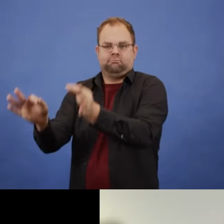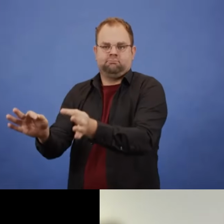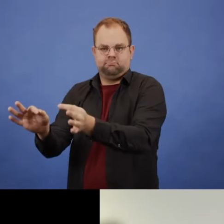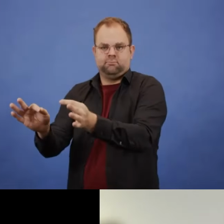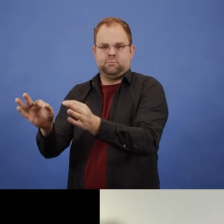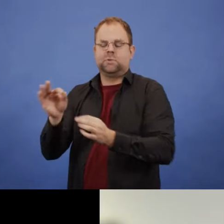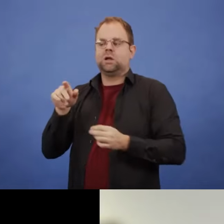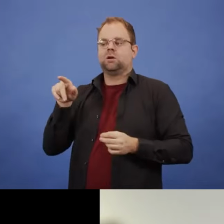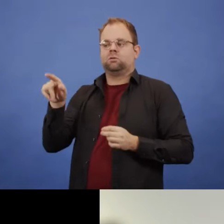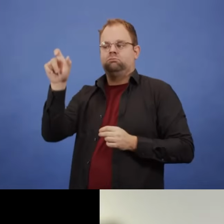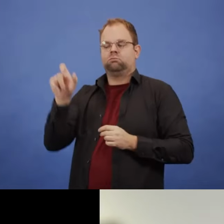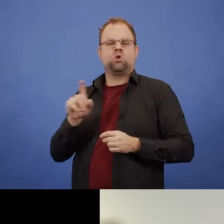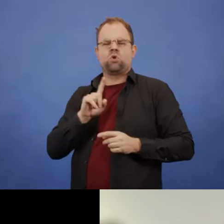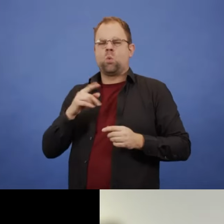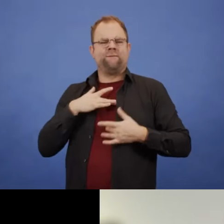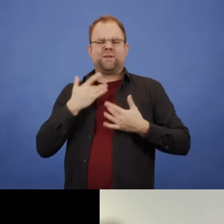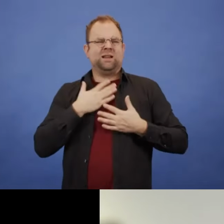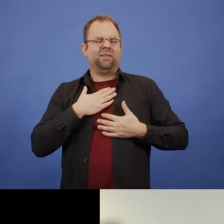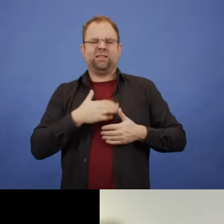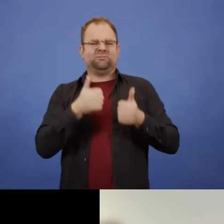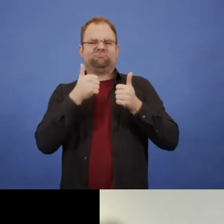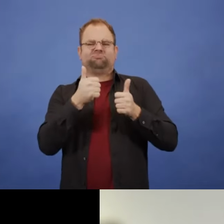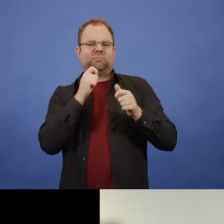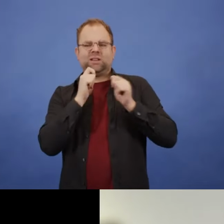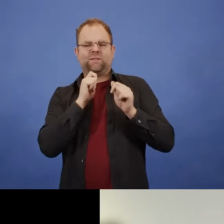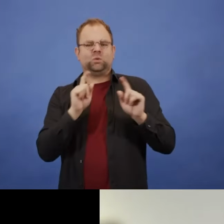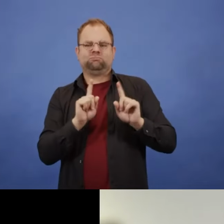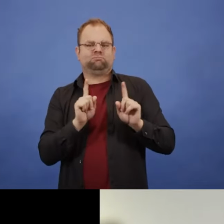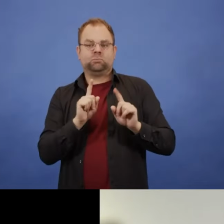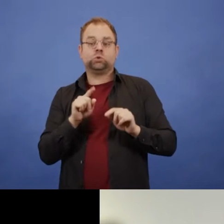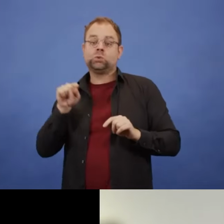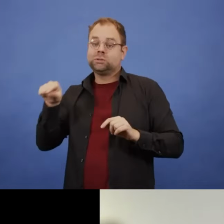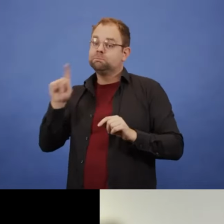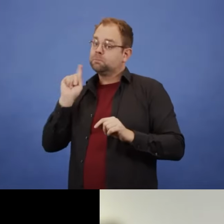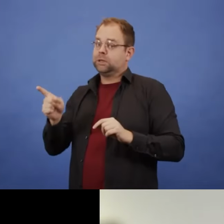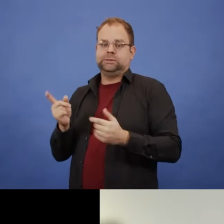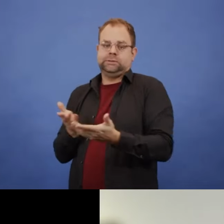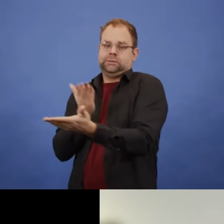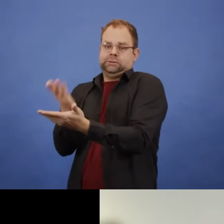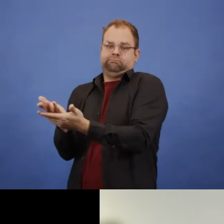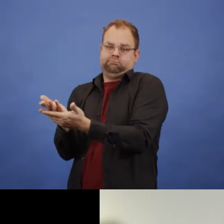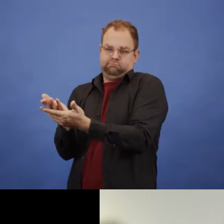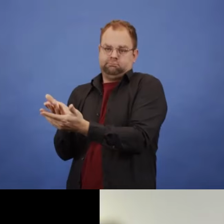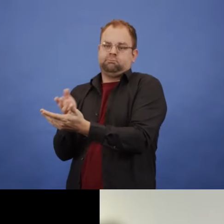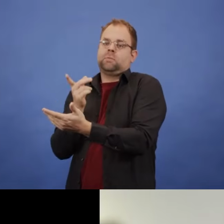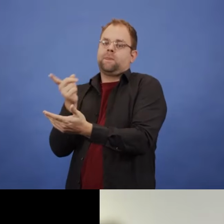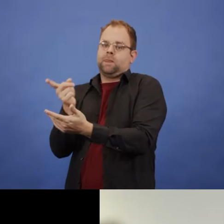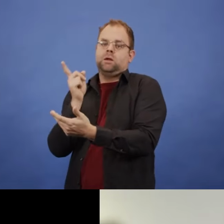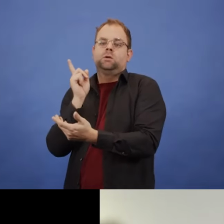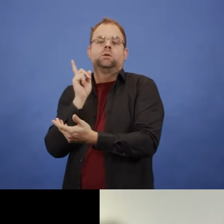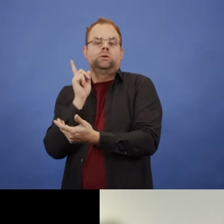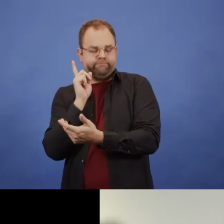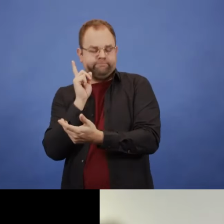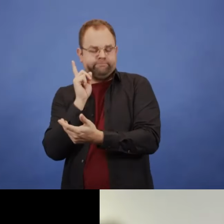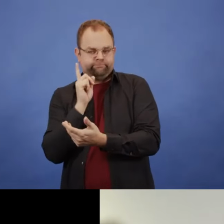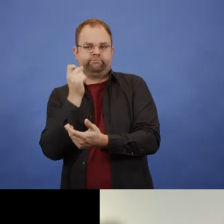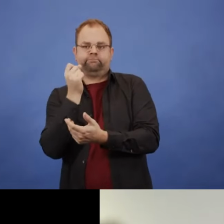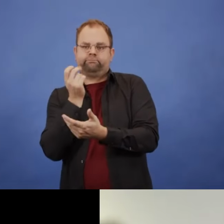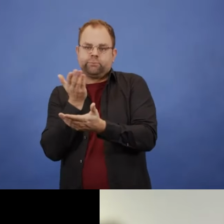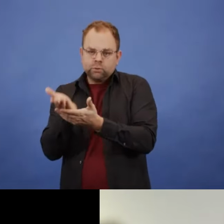health specialist before the interview, for example, or to take any relevant accommodation. But this